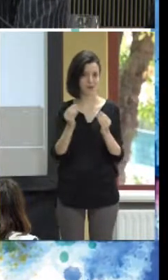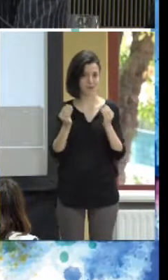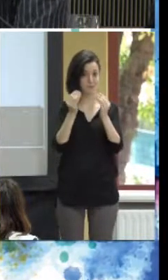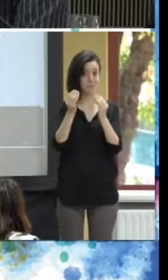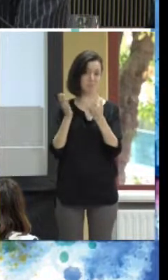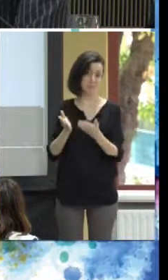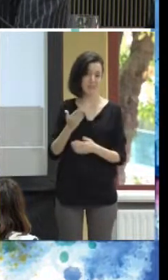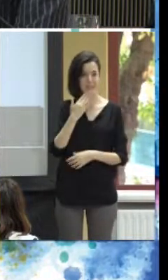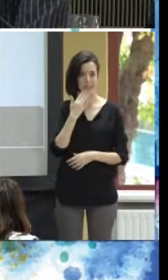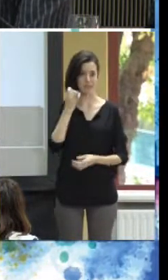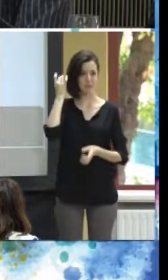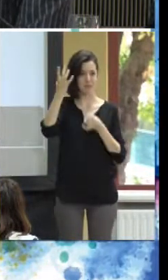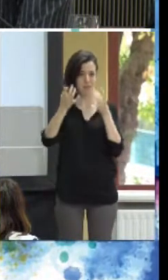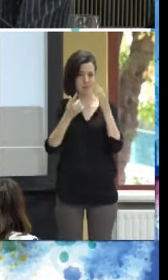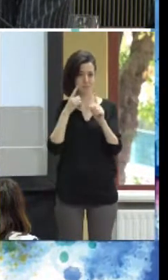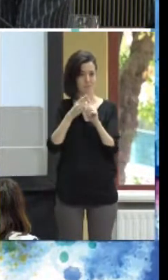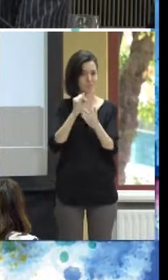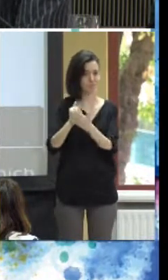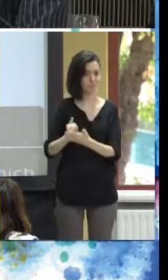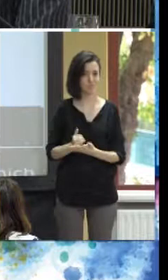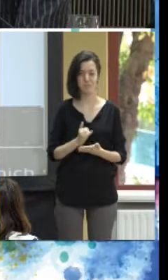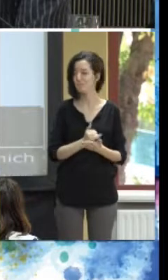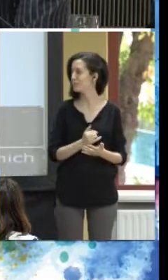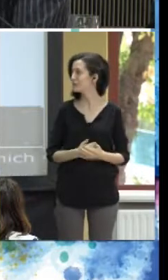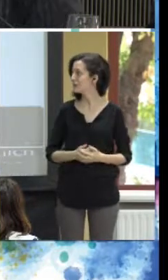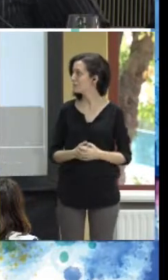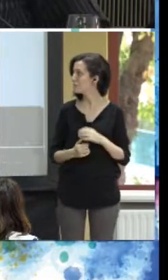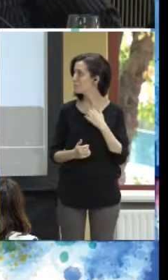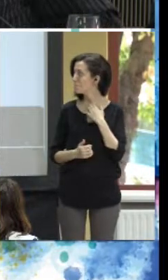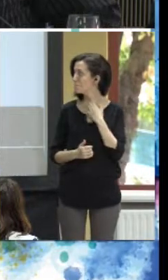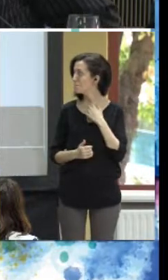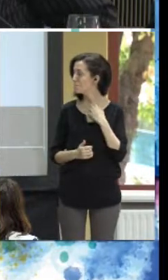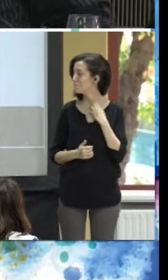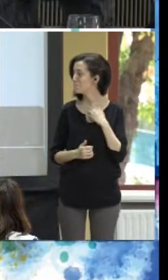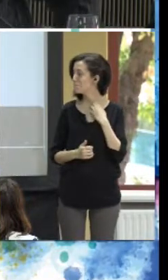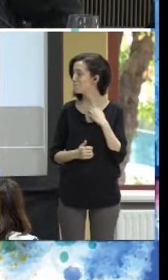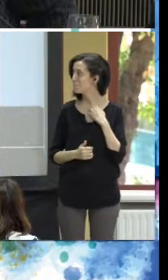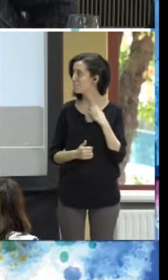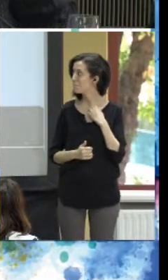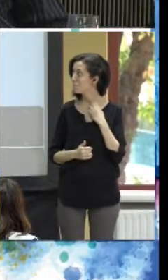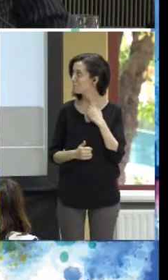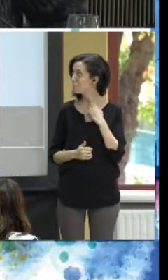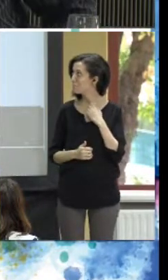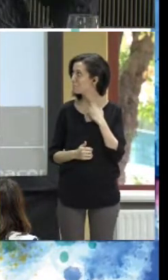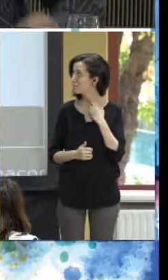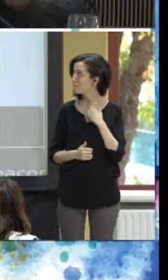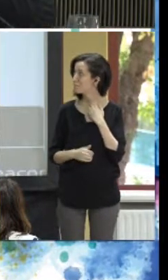figured out. There is the gimbal beacon, which is rather small. I have it in my pocket actually.